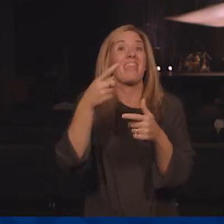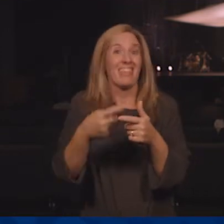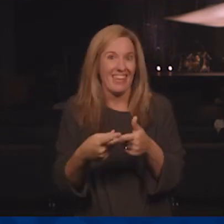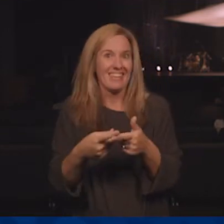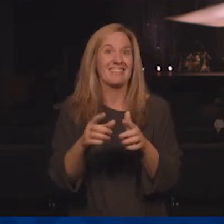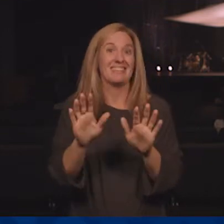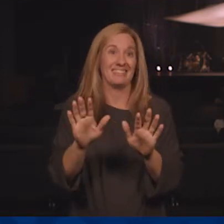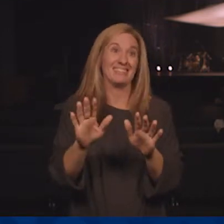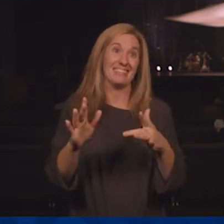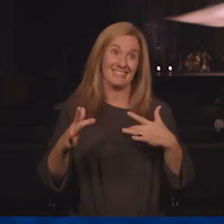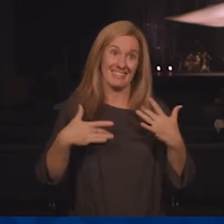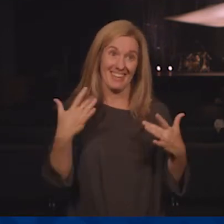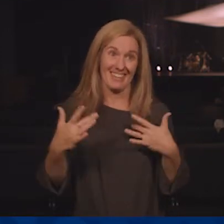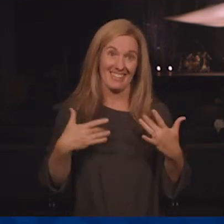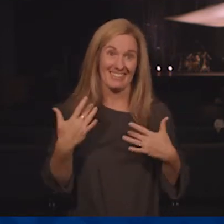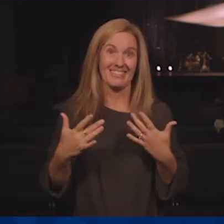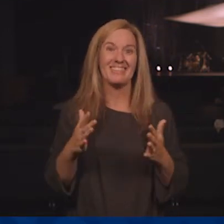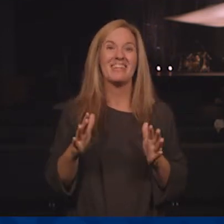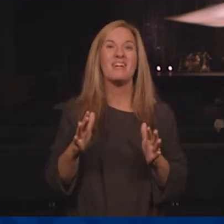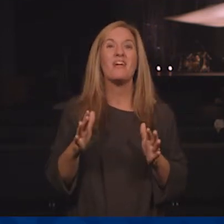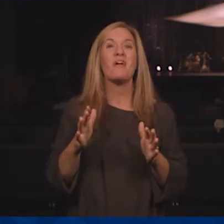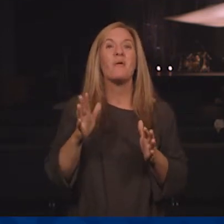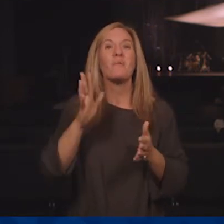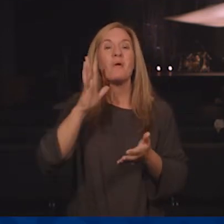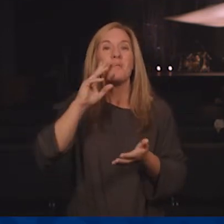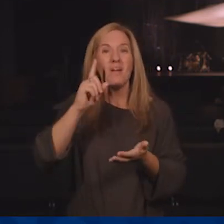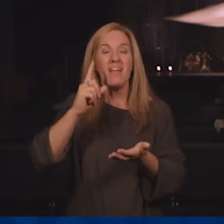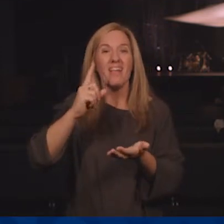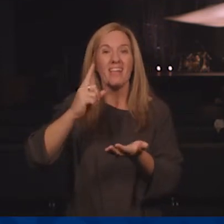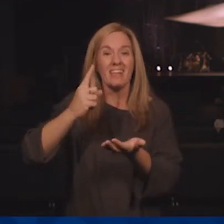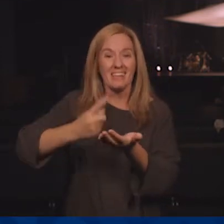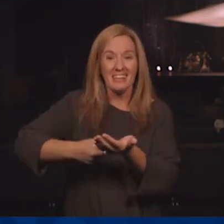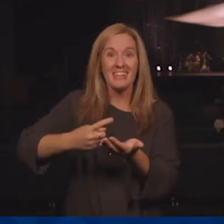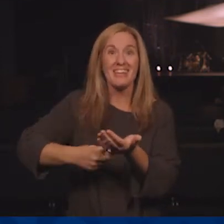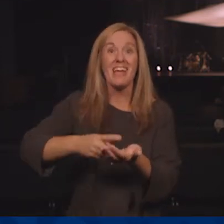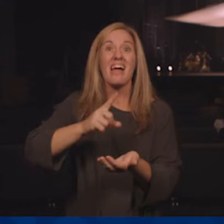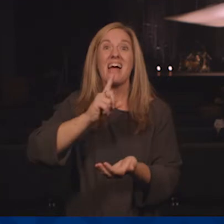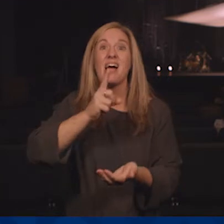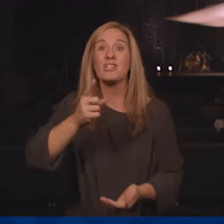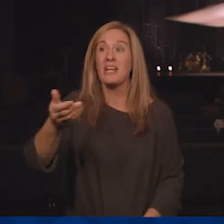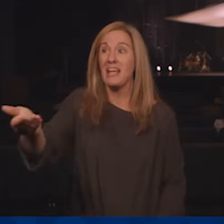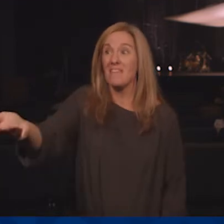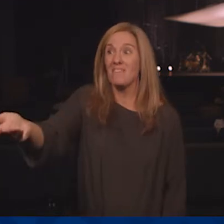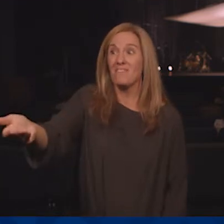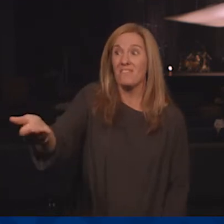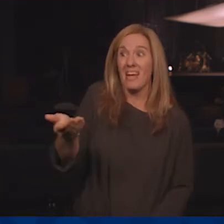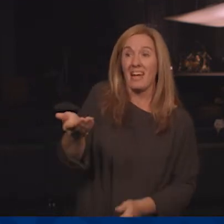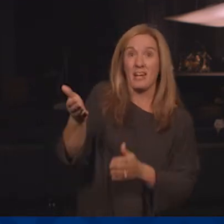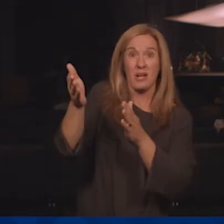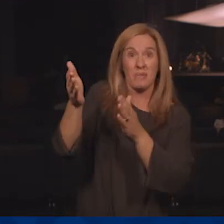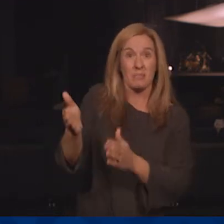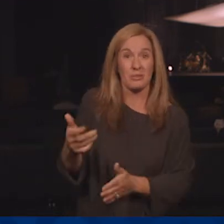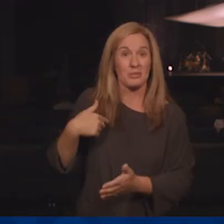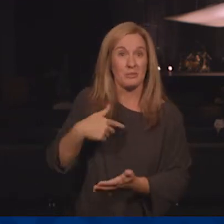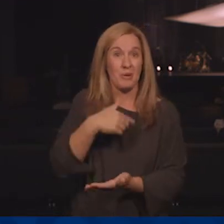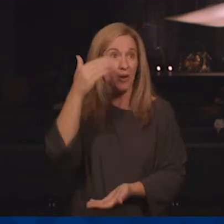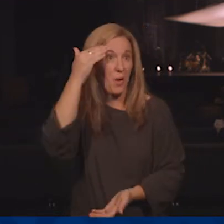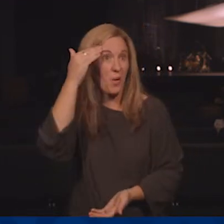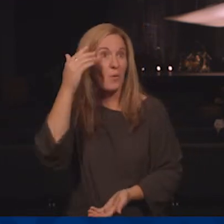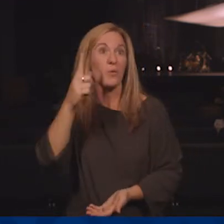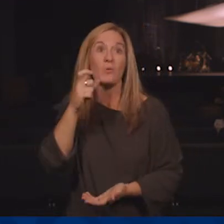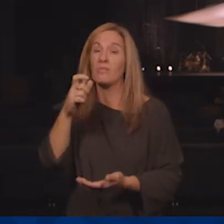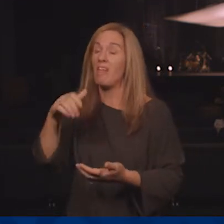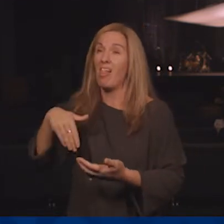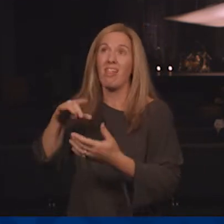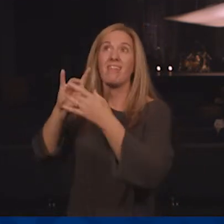is exciting, we're going to talk about actually inviting people that we know who are far from God